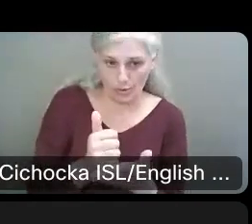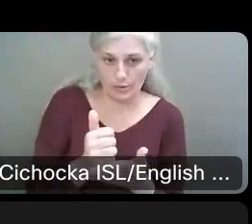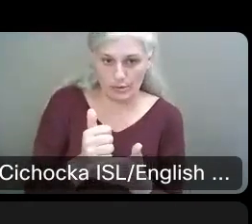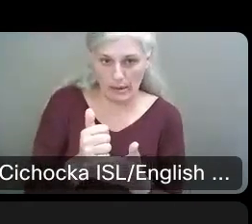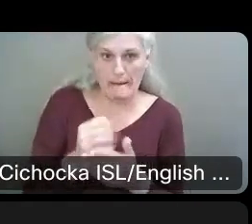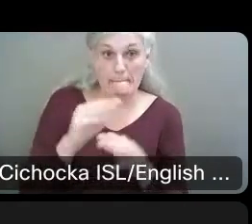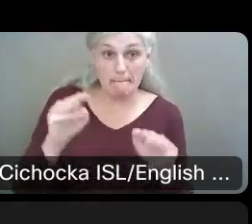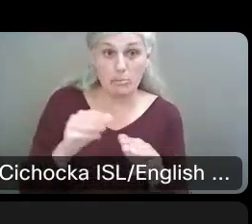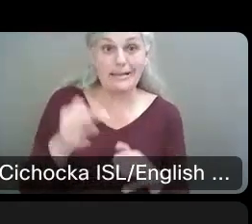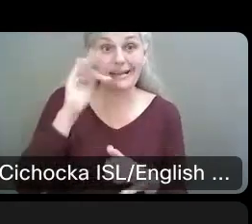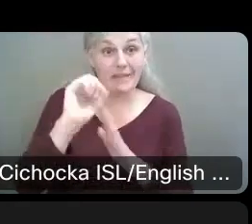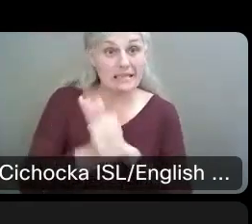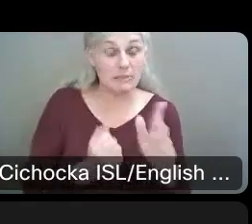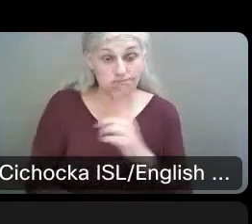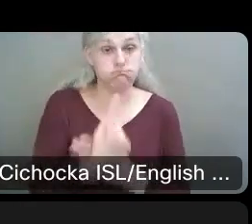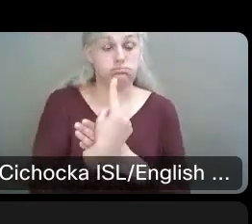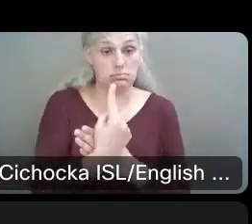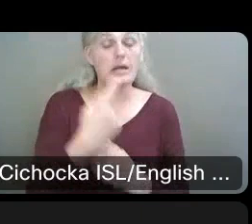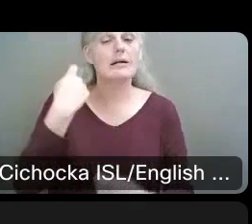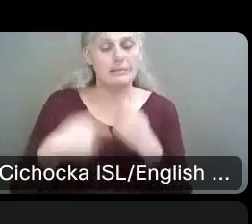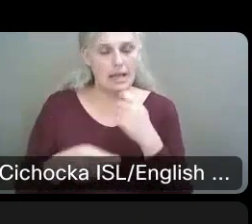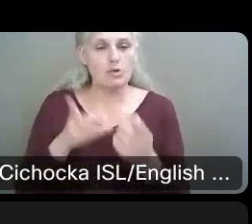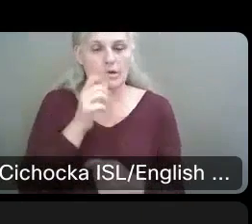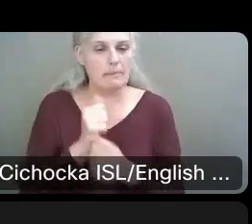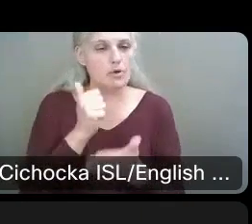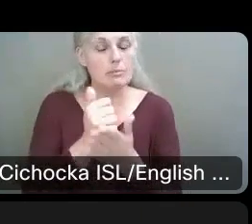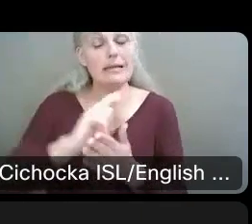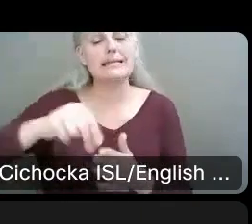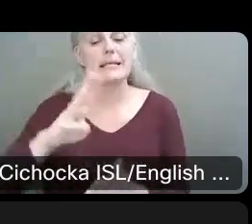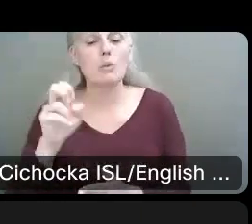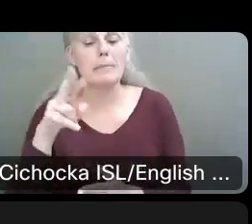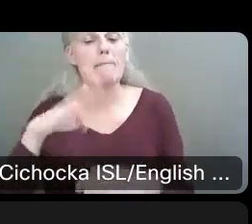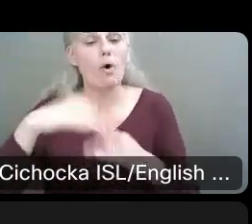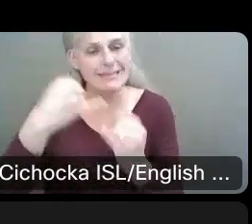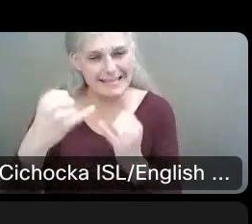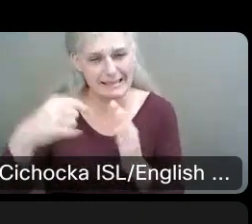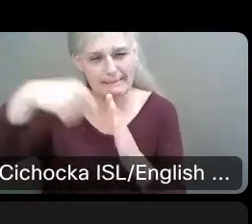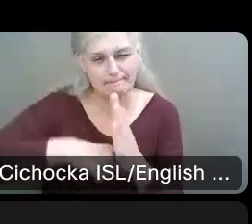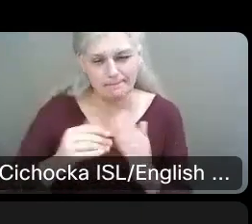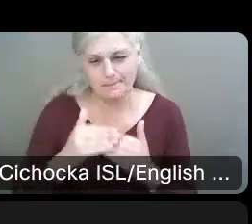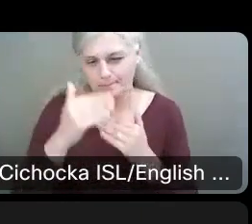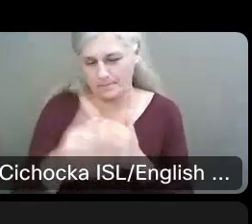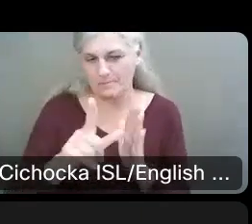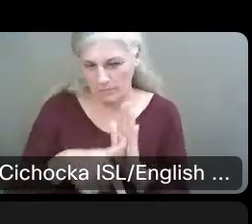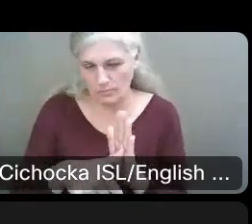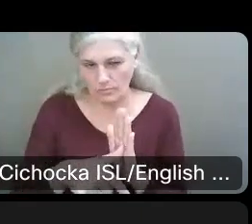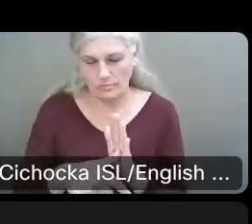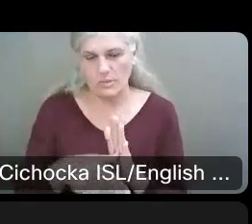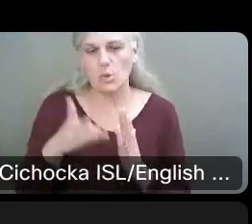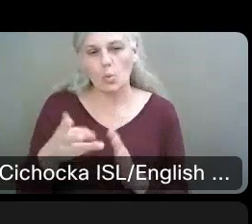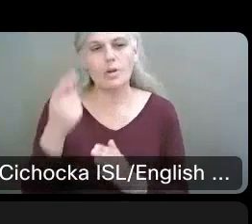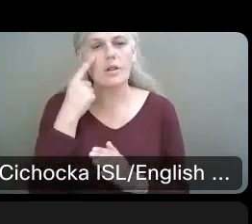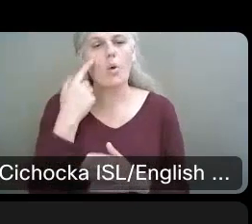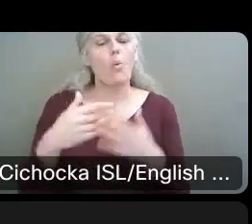people in this situation. And I know the next webinar is going to go into this in more detail, so you'll actually be able to find out what you know,